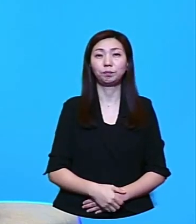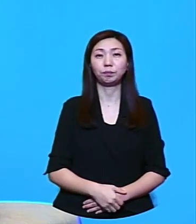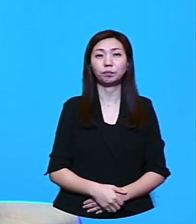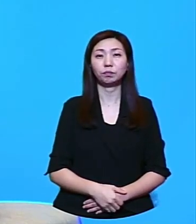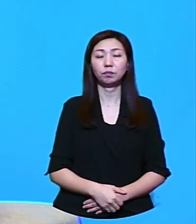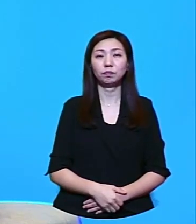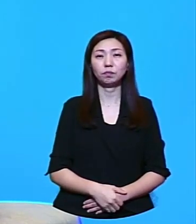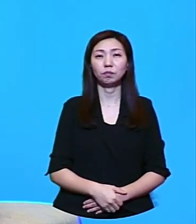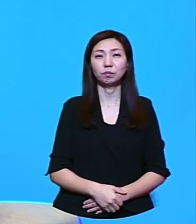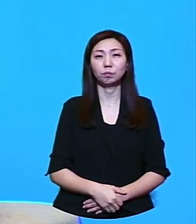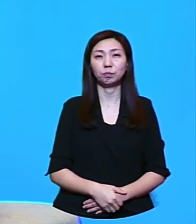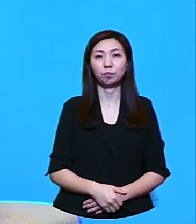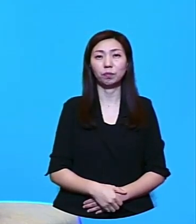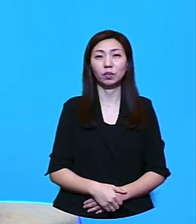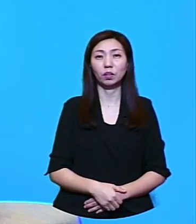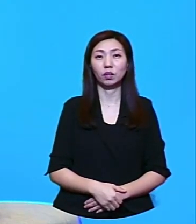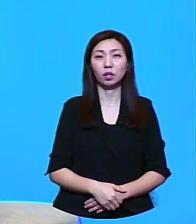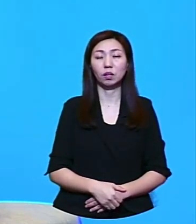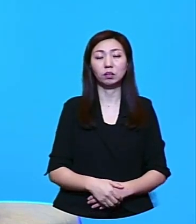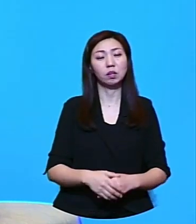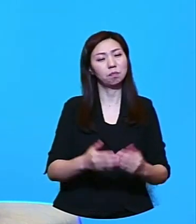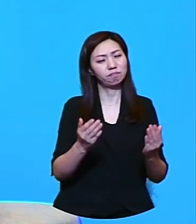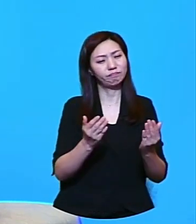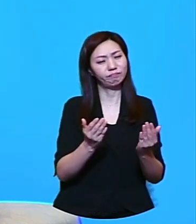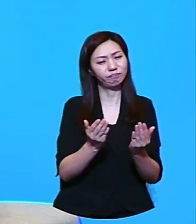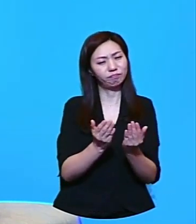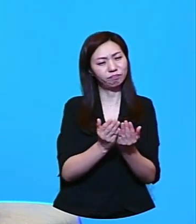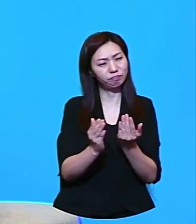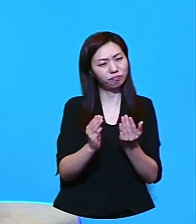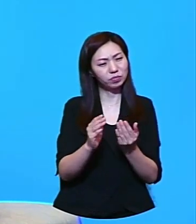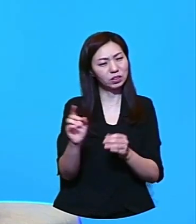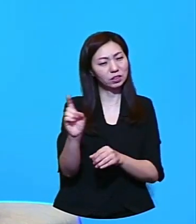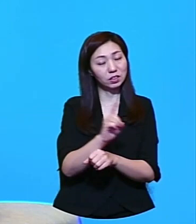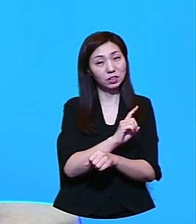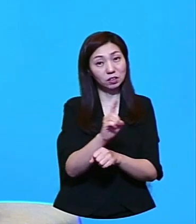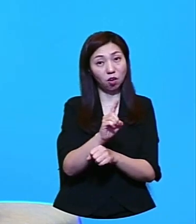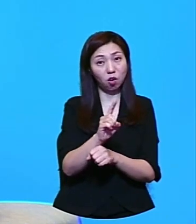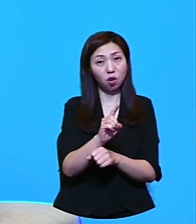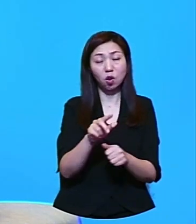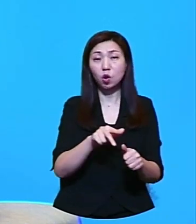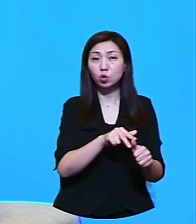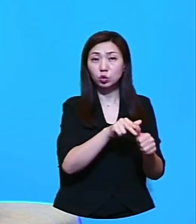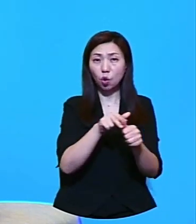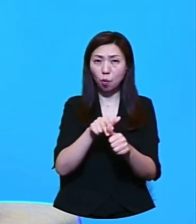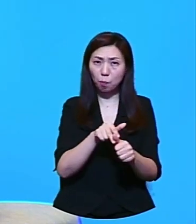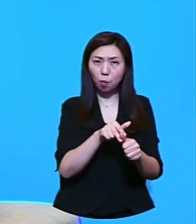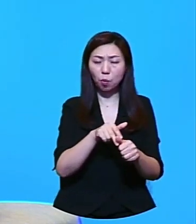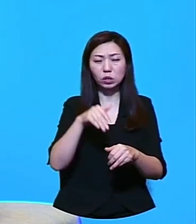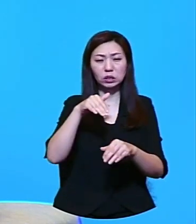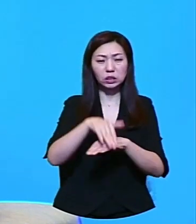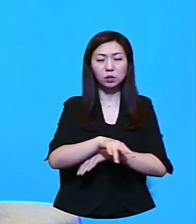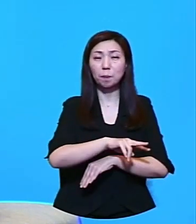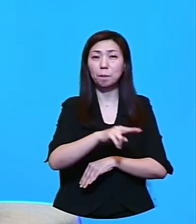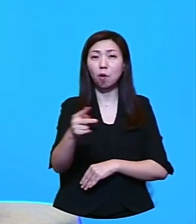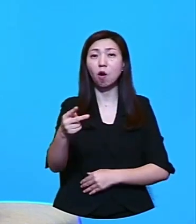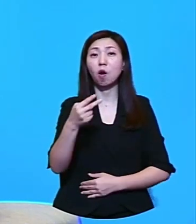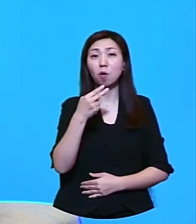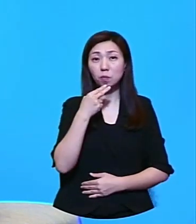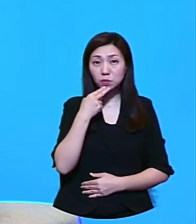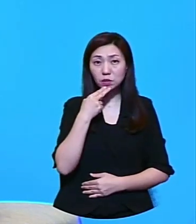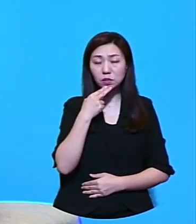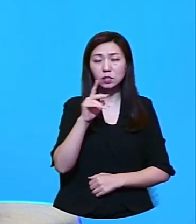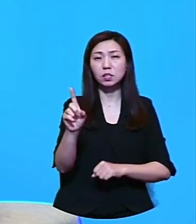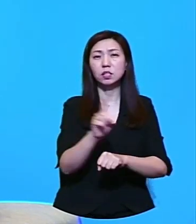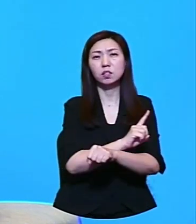digitization of the data and information, and digitalization with new business model,